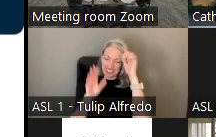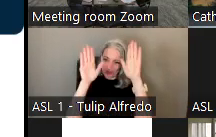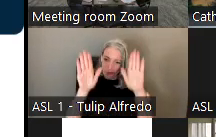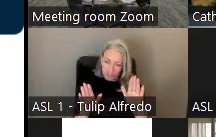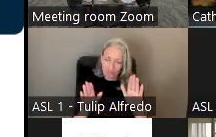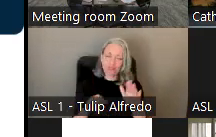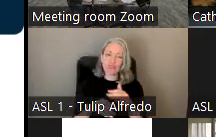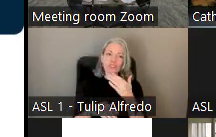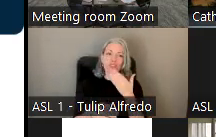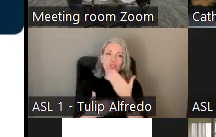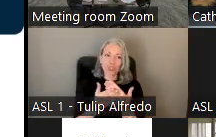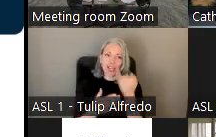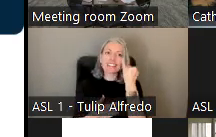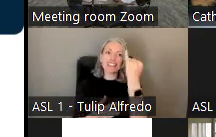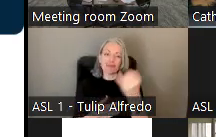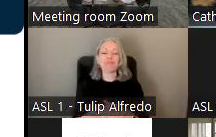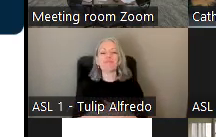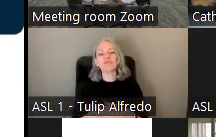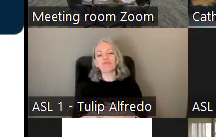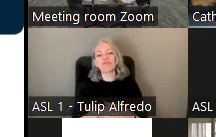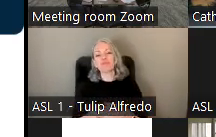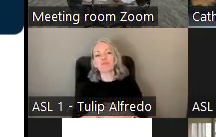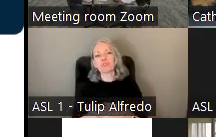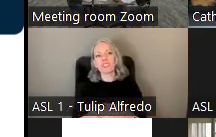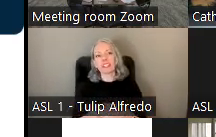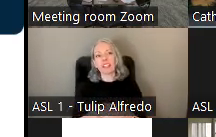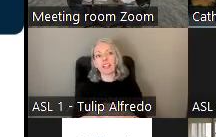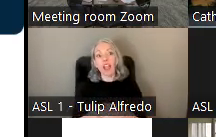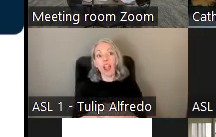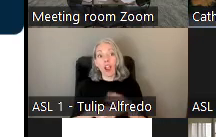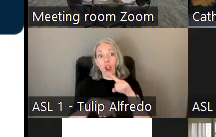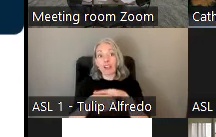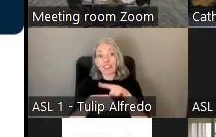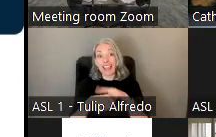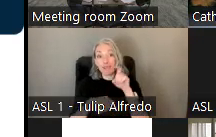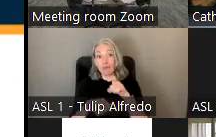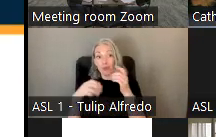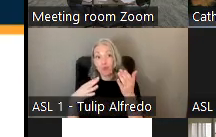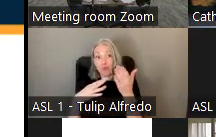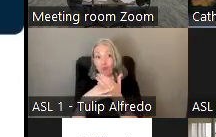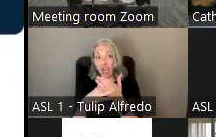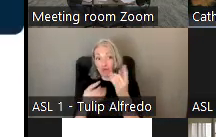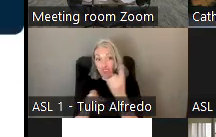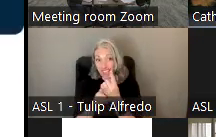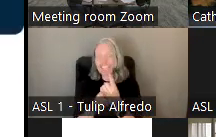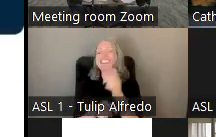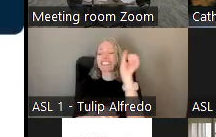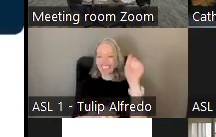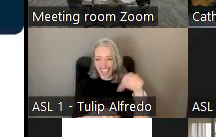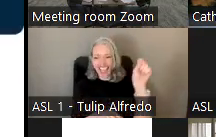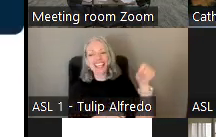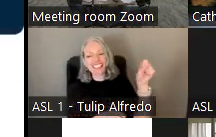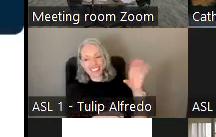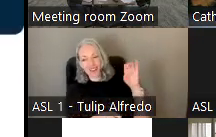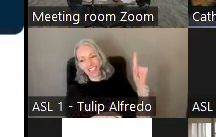reminder. Okay, Michelle, we're at the time we're supposed to take a break, right? Certainly are. Okay,